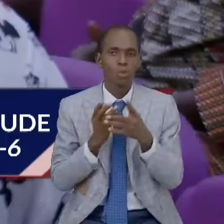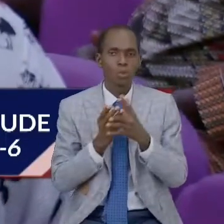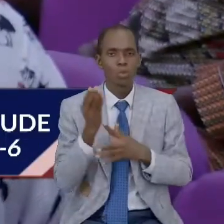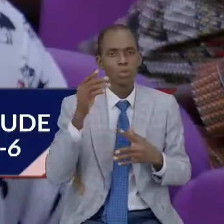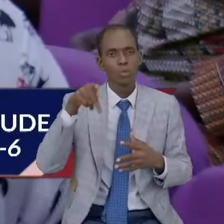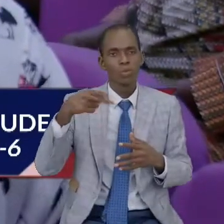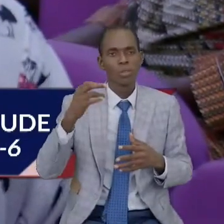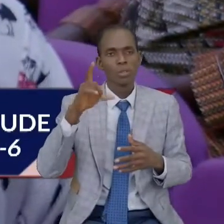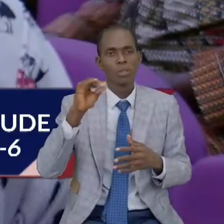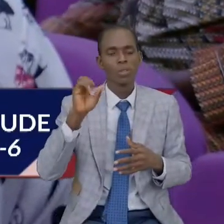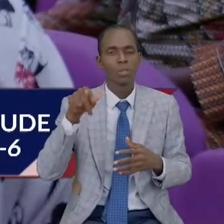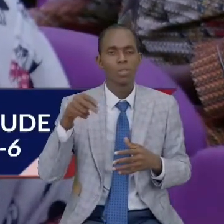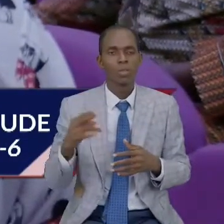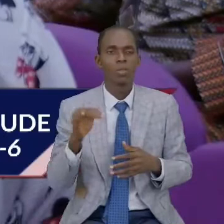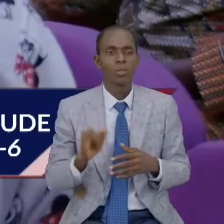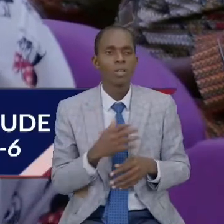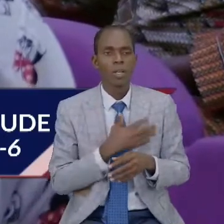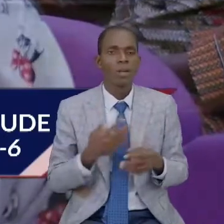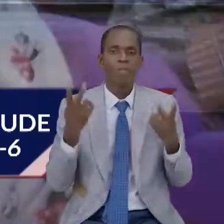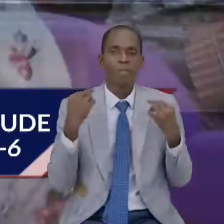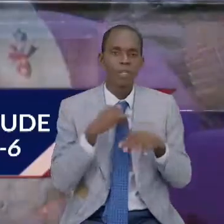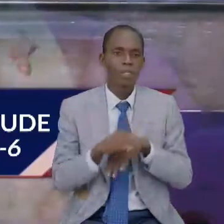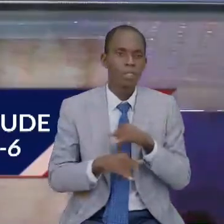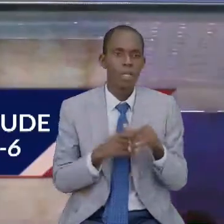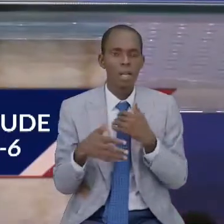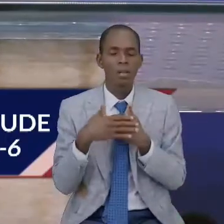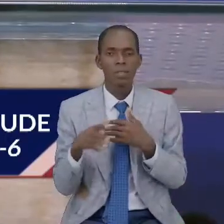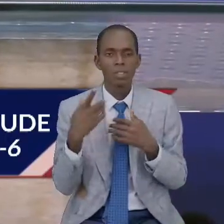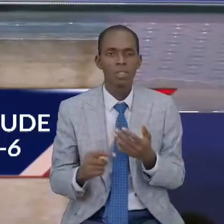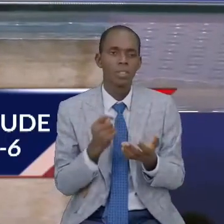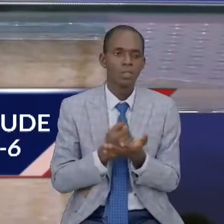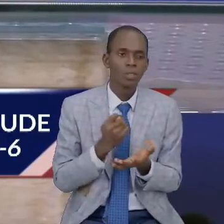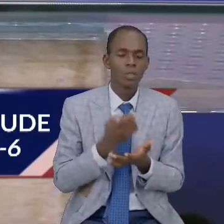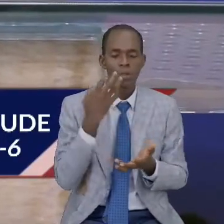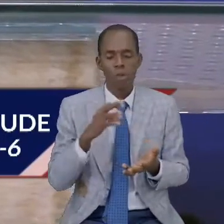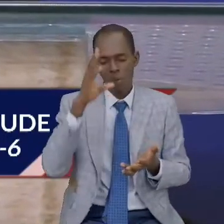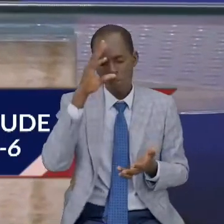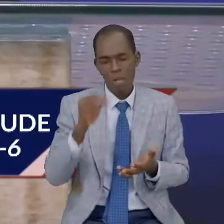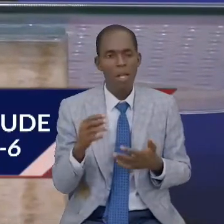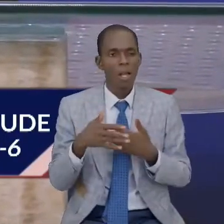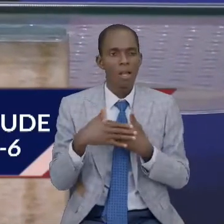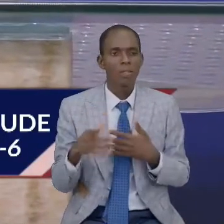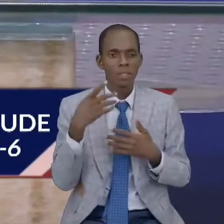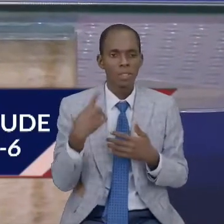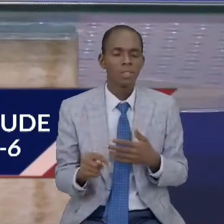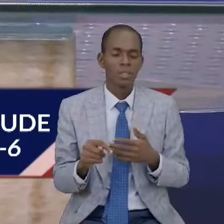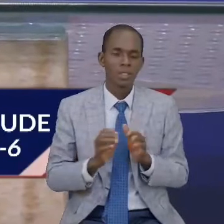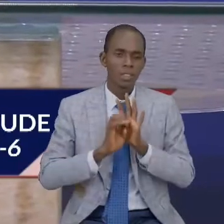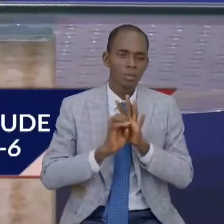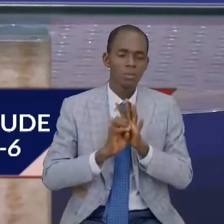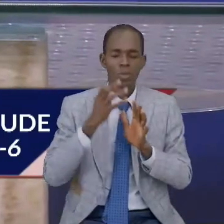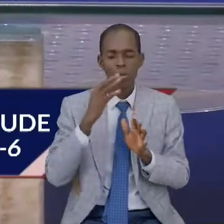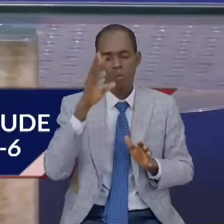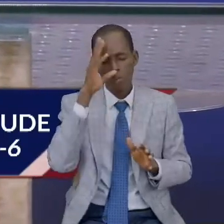vain deceit, after the tradition of men, after the principles of men, after the pattern of